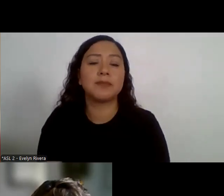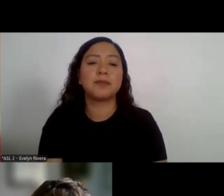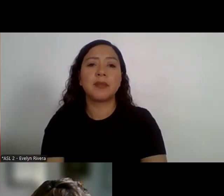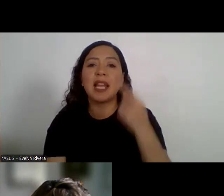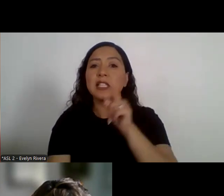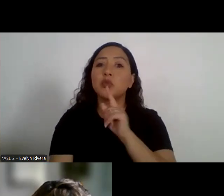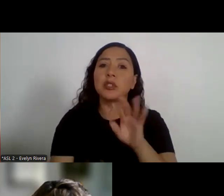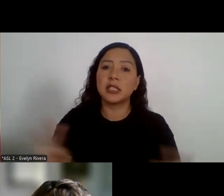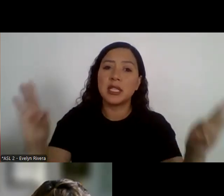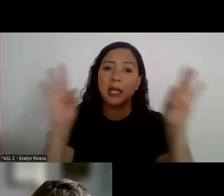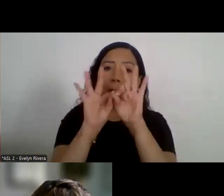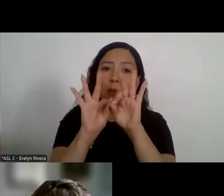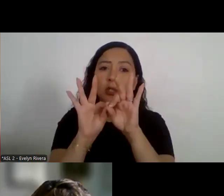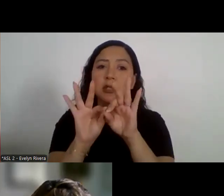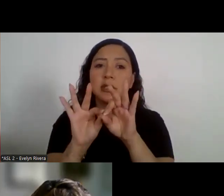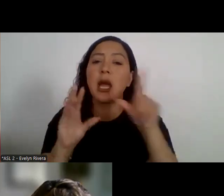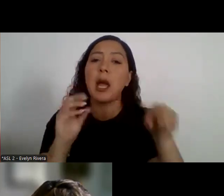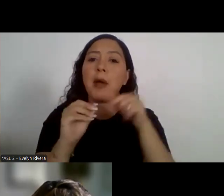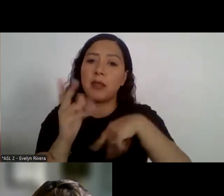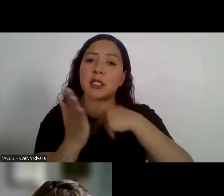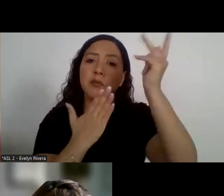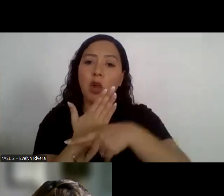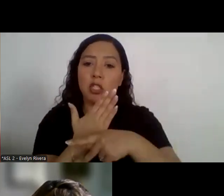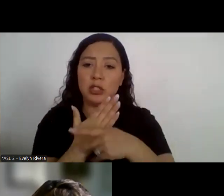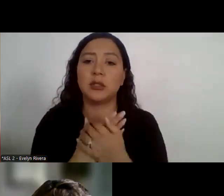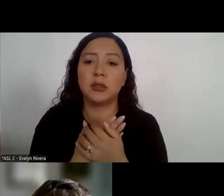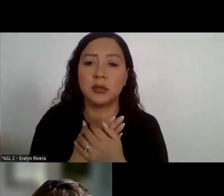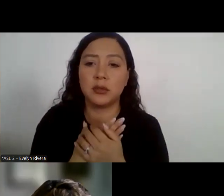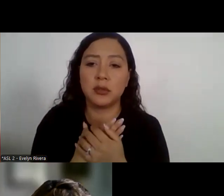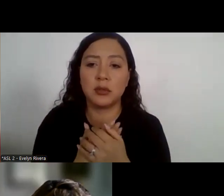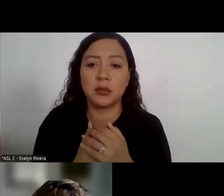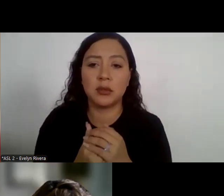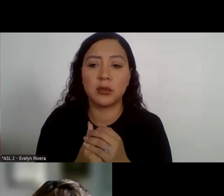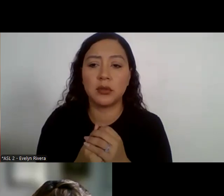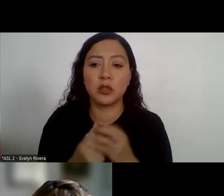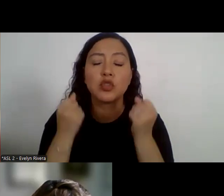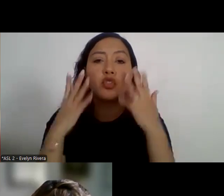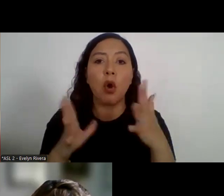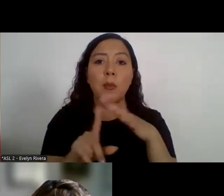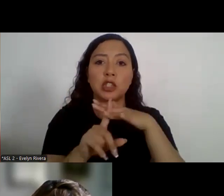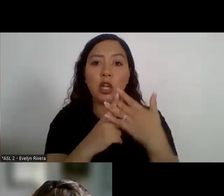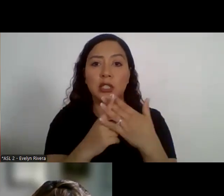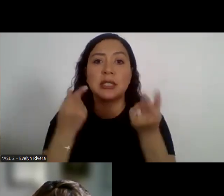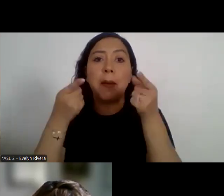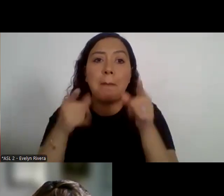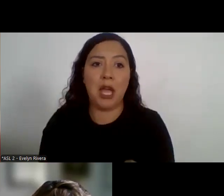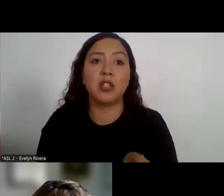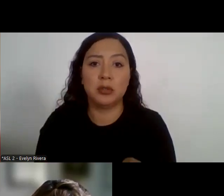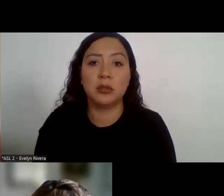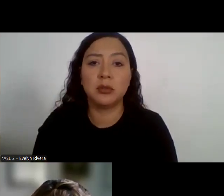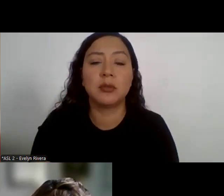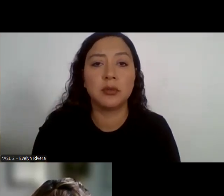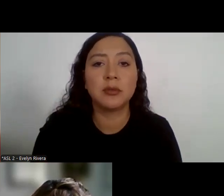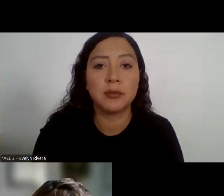that's what's really been important about this project. There is so much both context that matters for how people navigate or don't